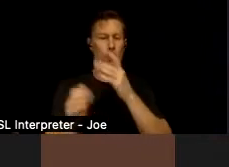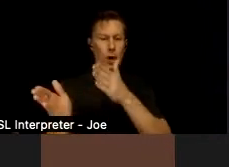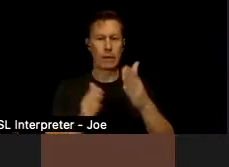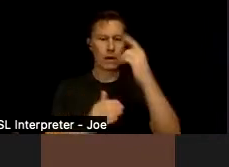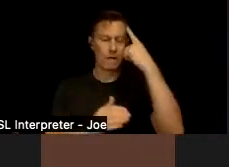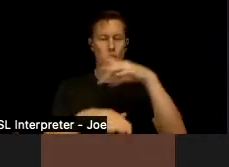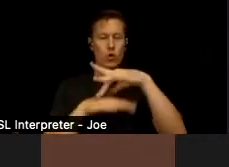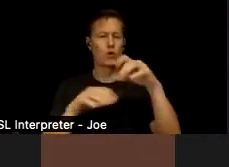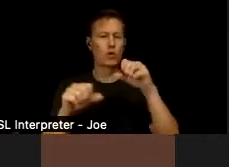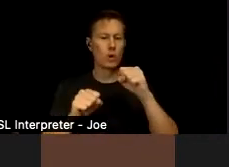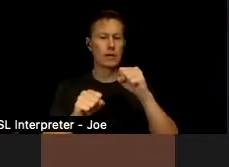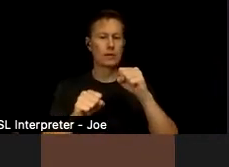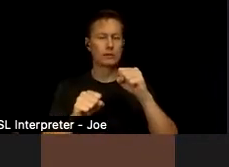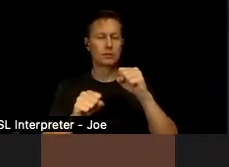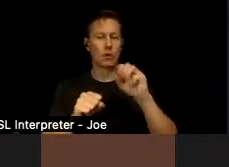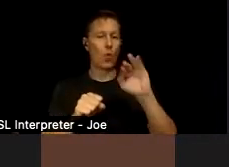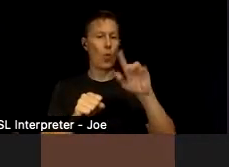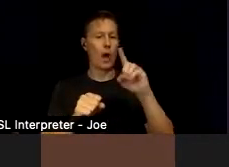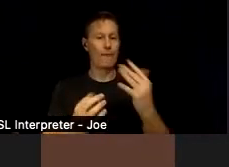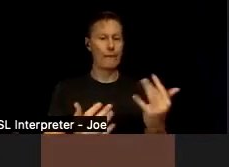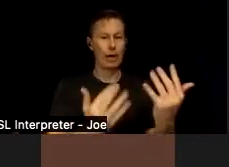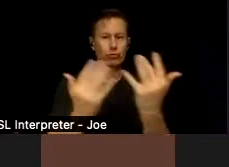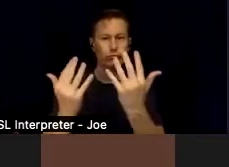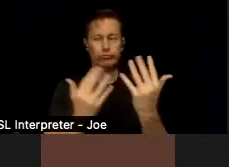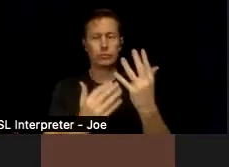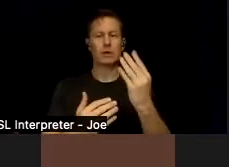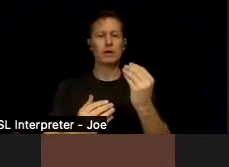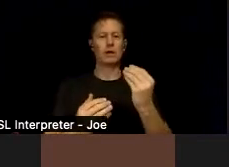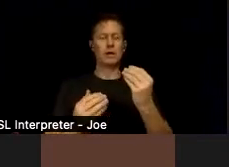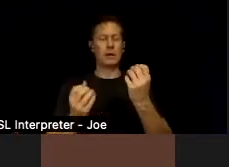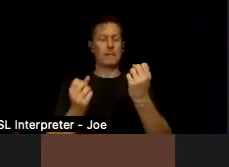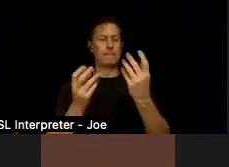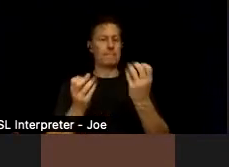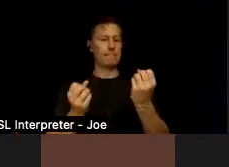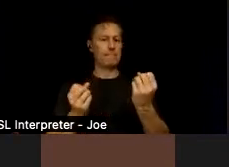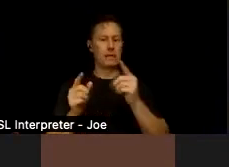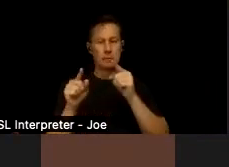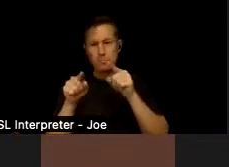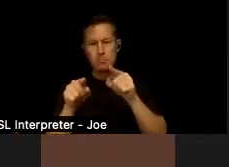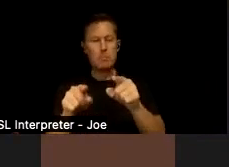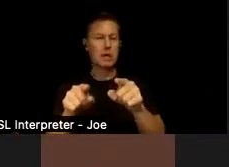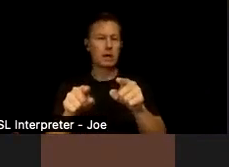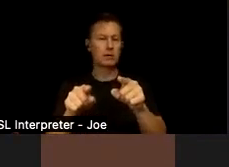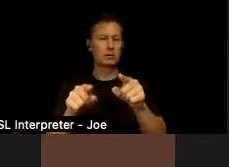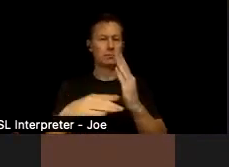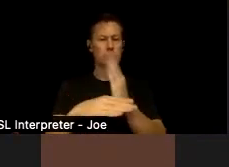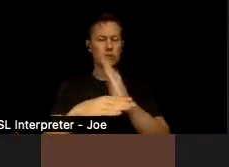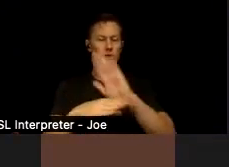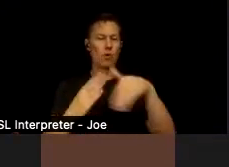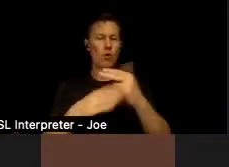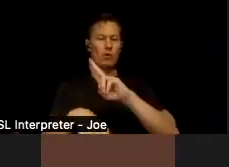earthquakes, wildfires, or anything along those lines, because there's honestly quite a few parallels between all of the